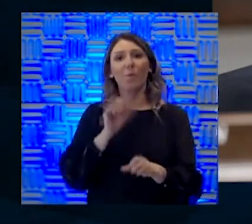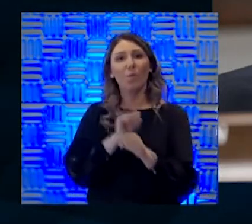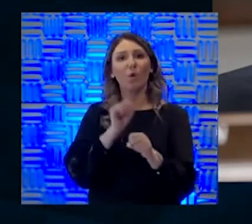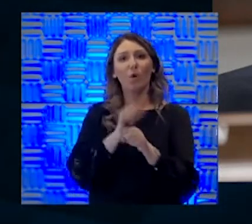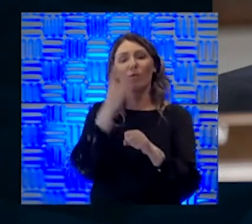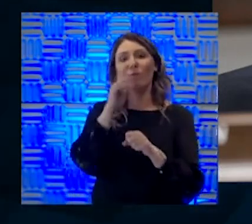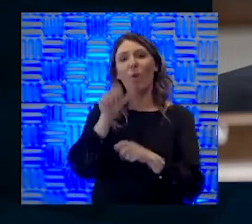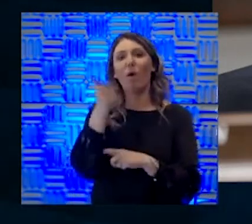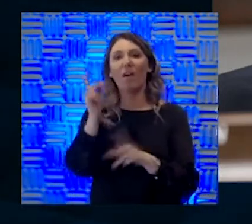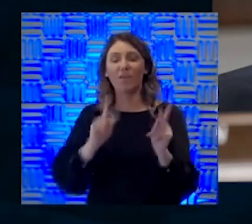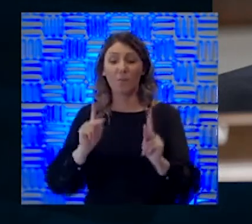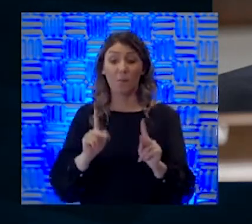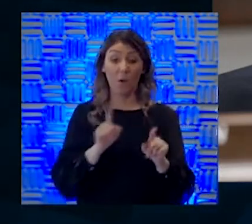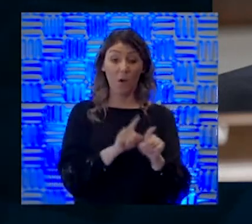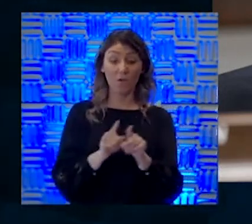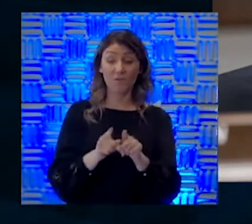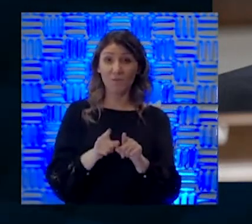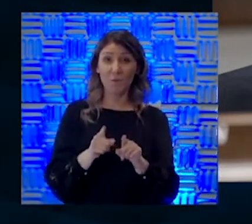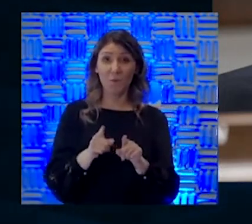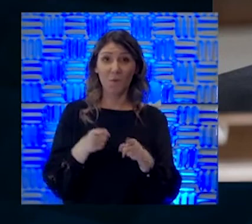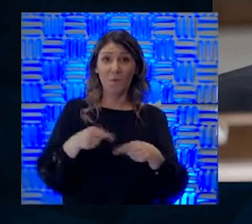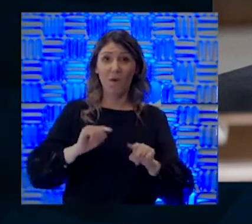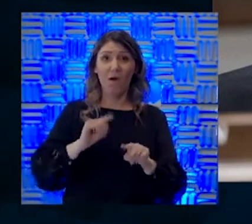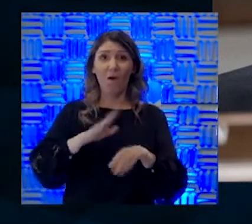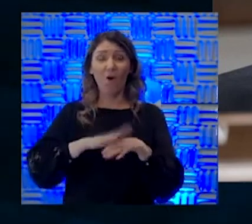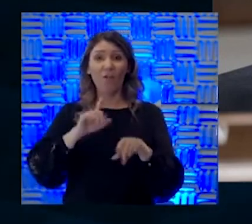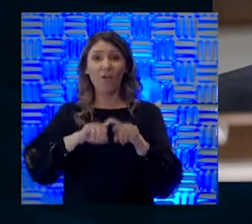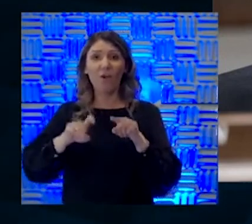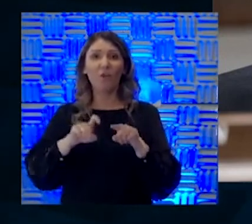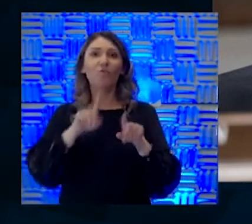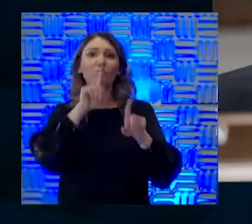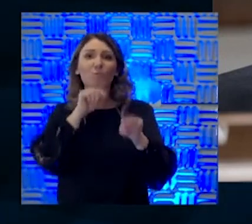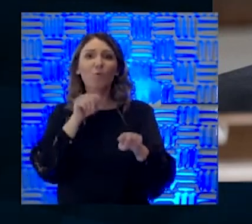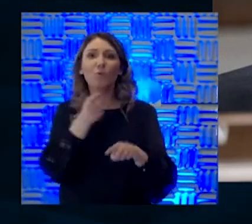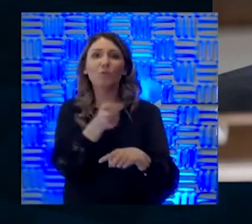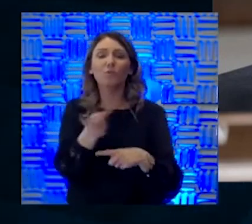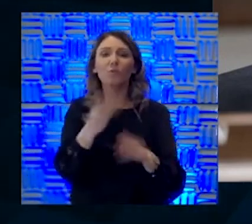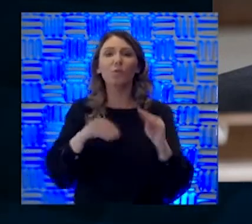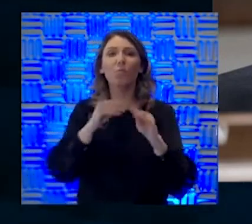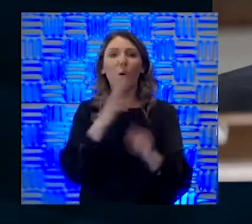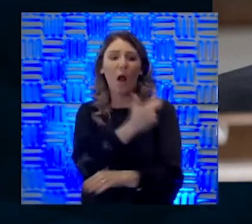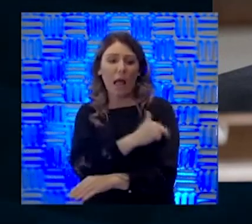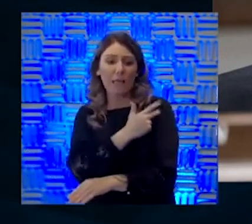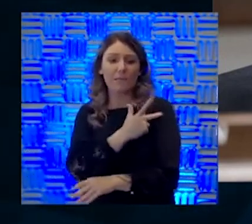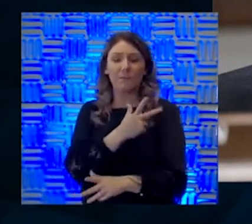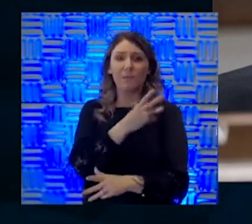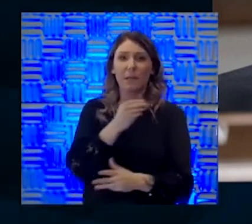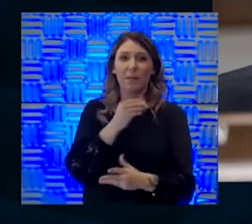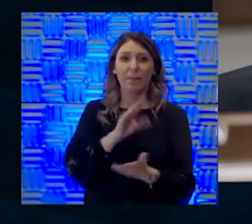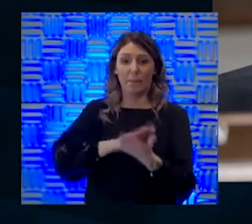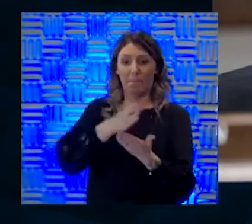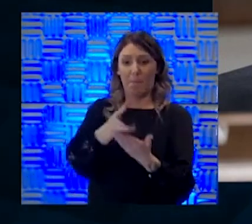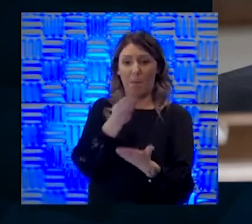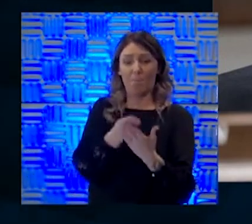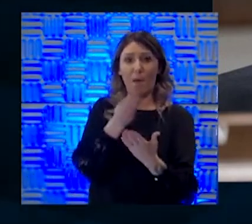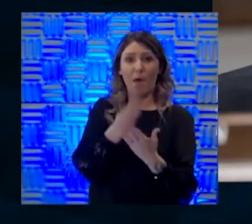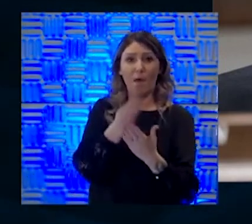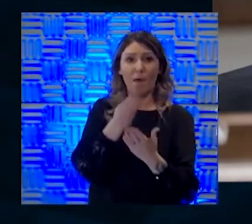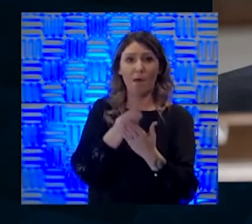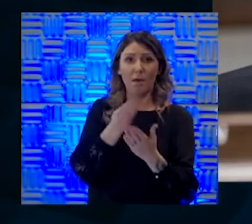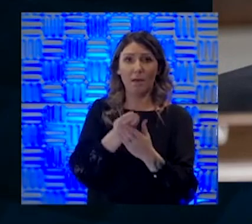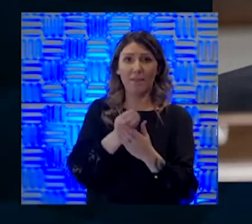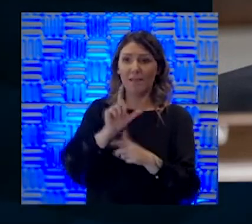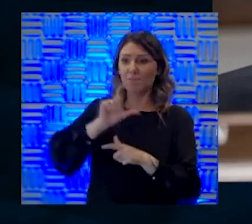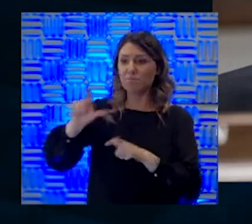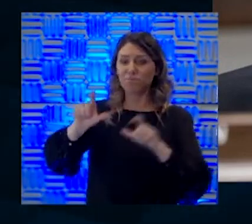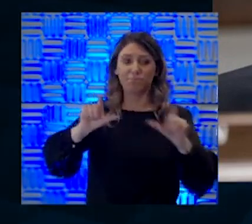While I've been on the call, we've gotten reports from a few more hospitals across Kansas, and the amount of money that is coming their